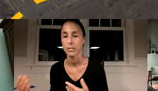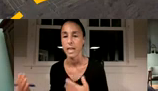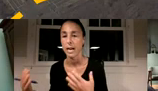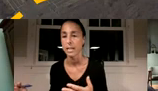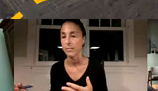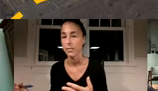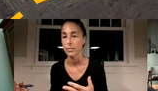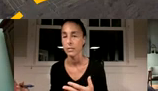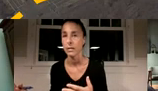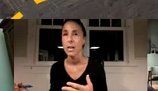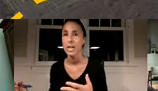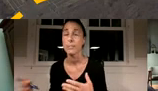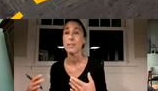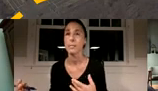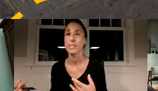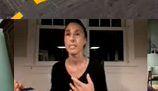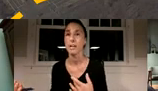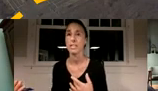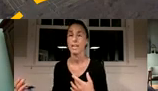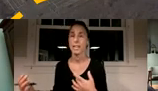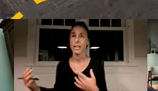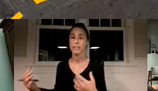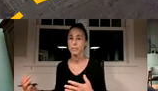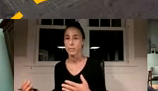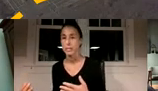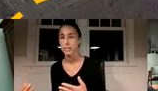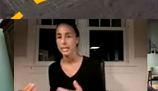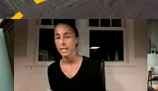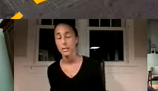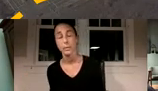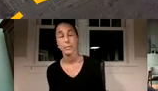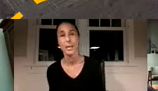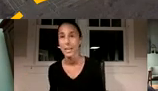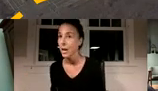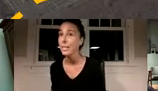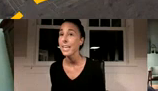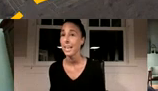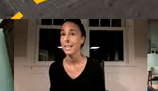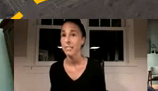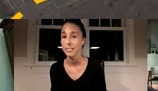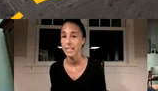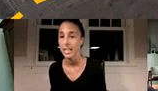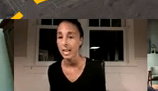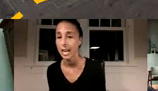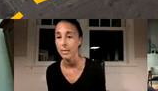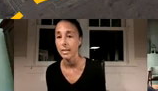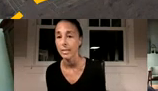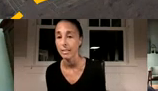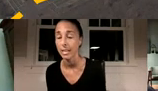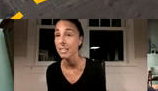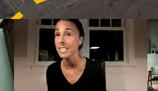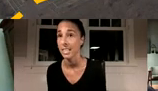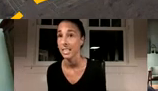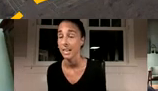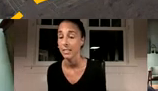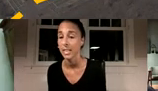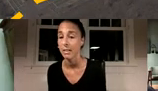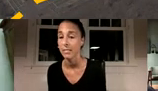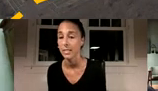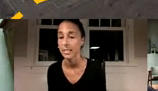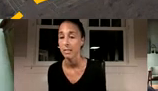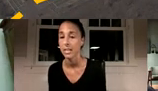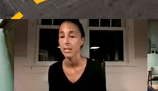is appropriate for that kind of use. And especially with senior housing, I think everyone would agree that we can't get enough of it. There isn't